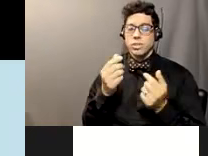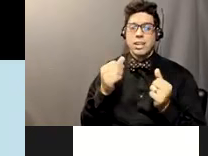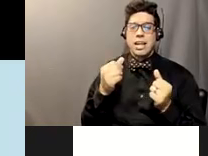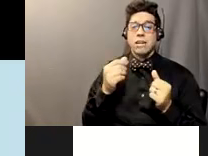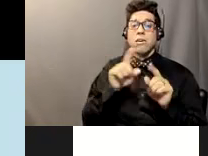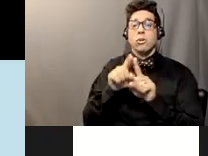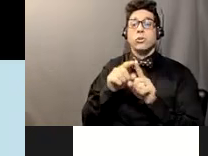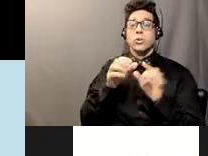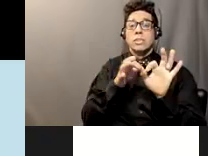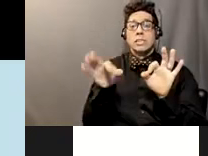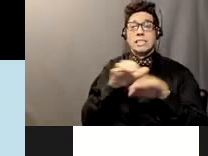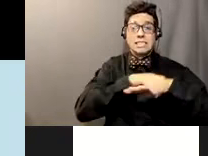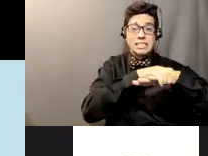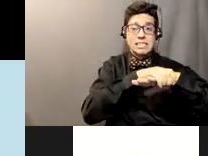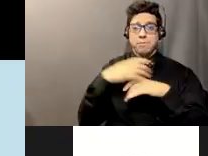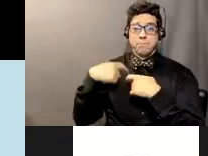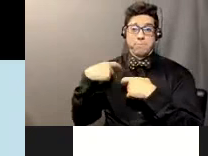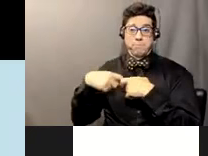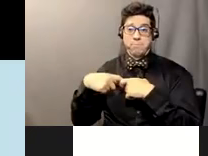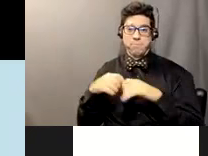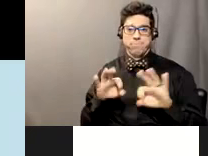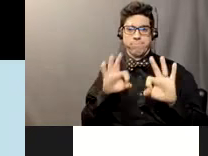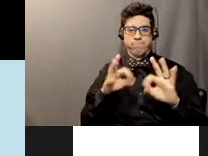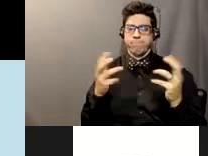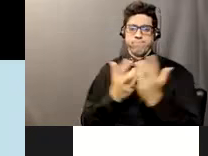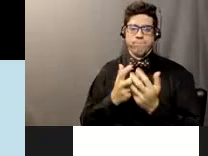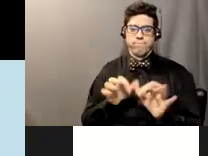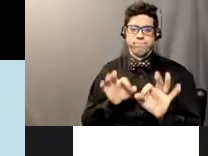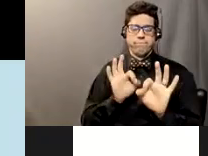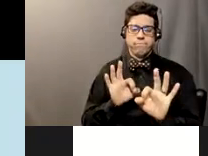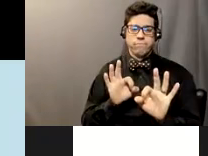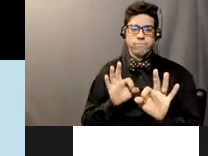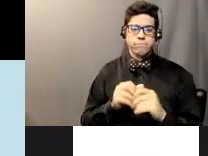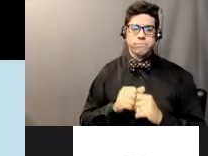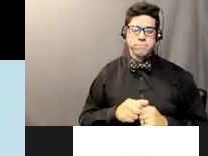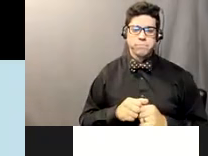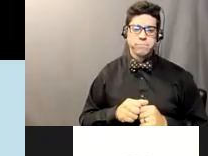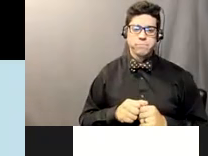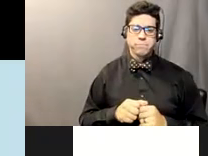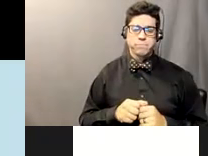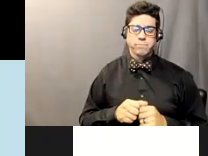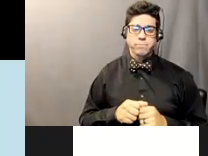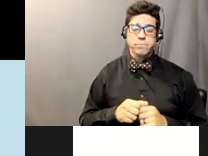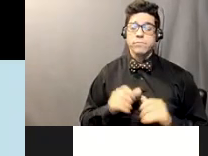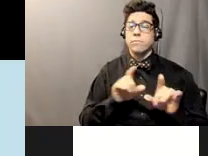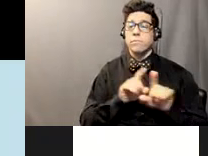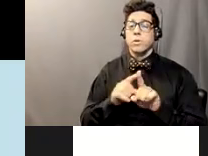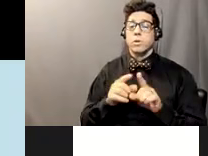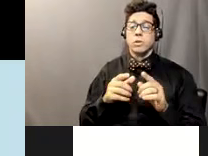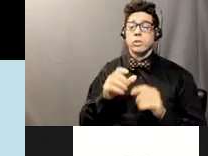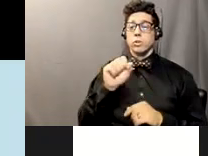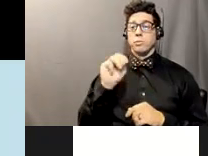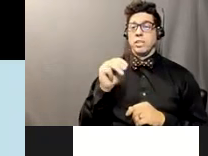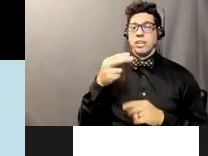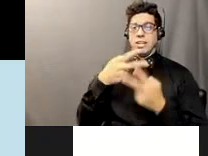Spanish, there was detail for the suggested things to do. We had our social media hashtag, which was